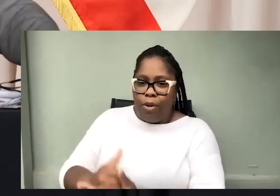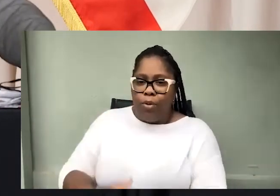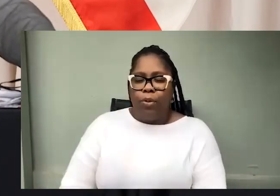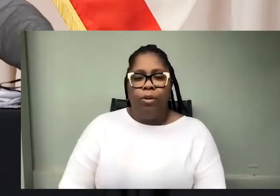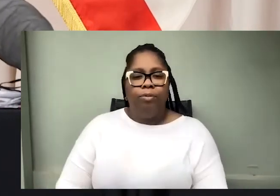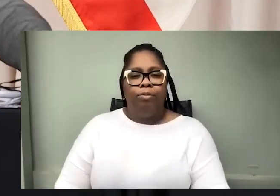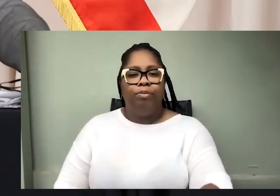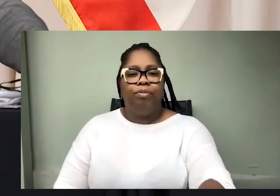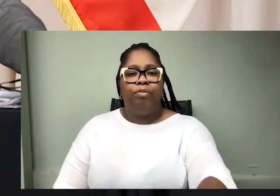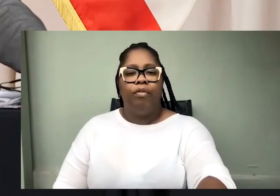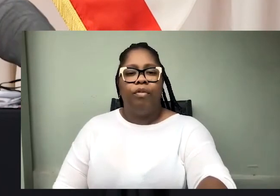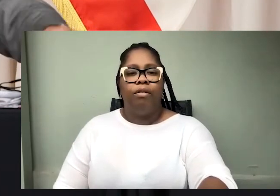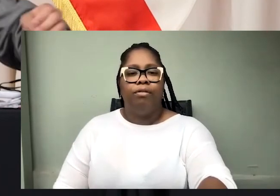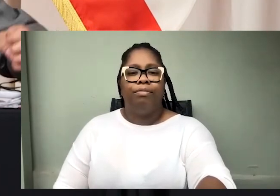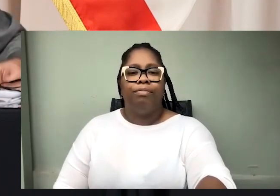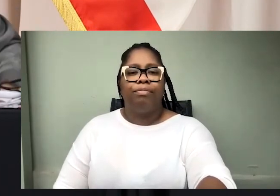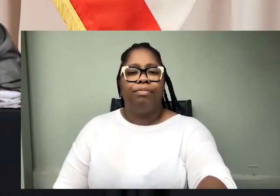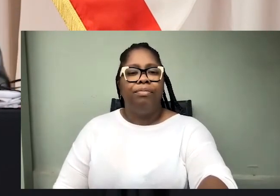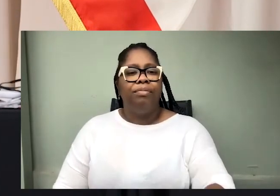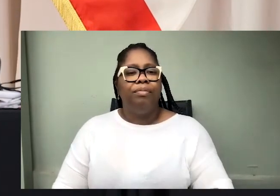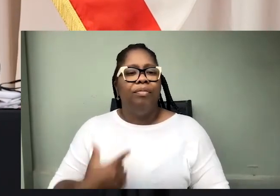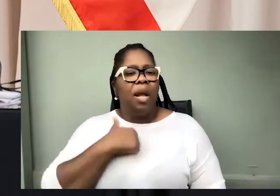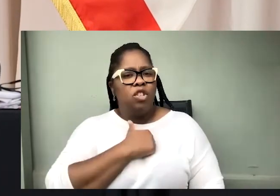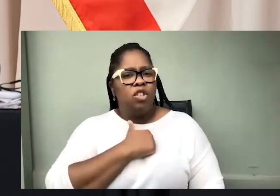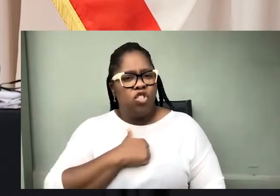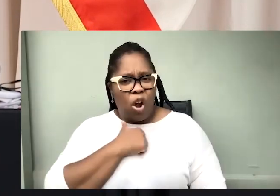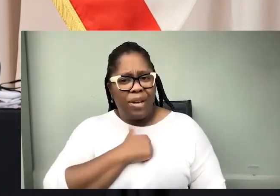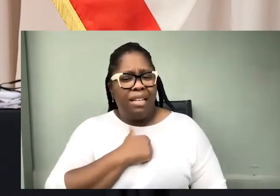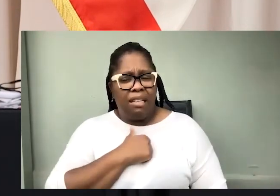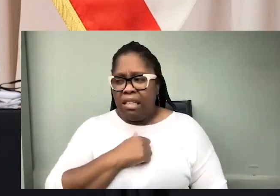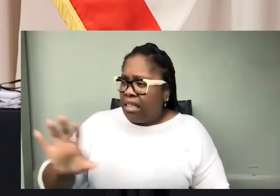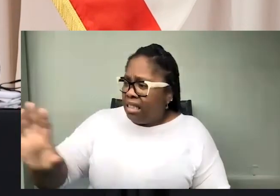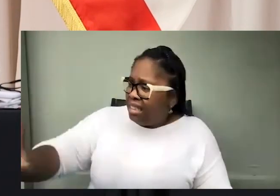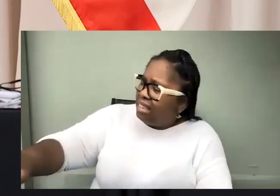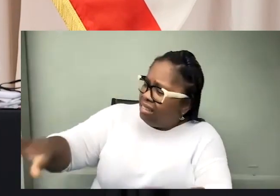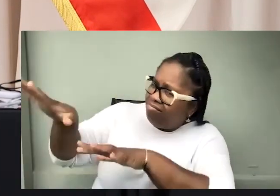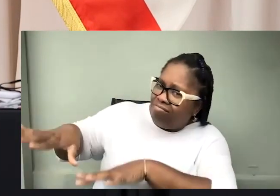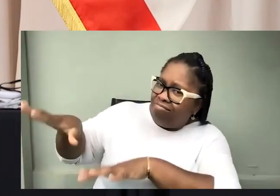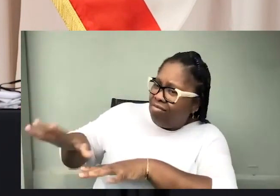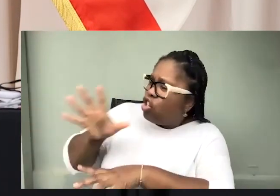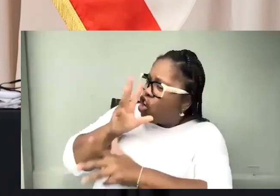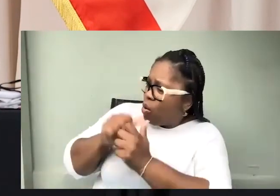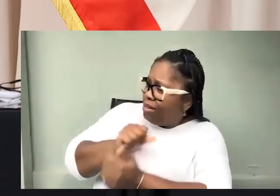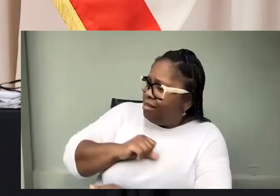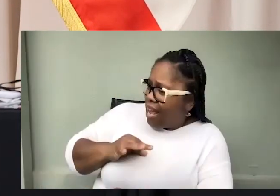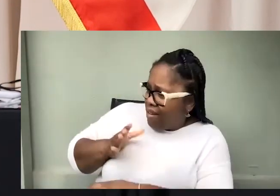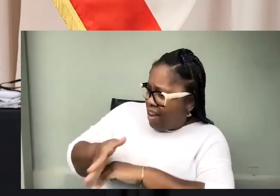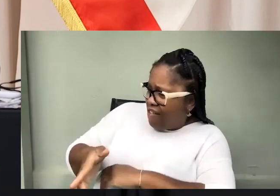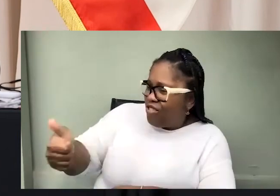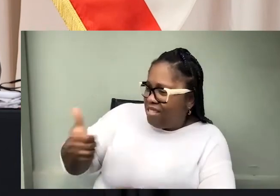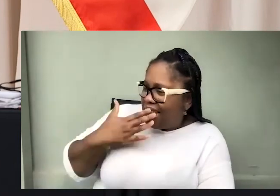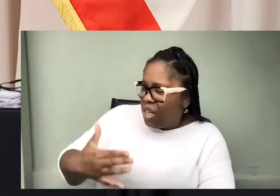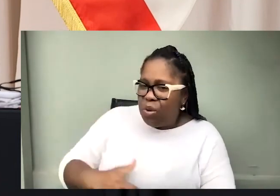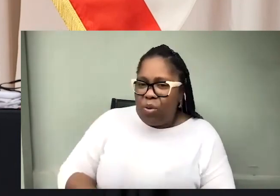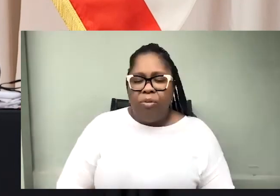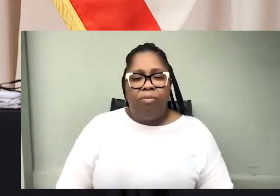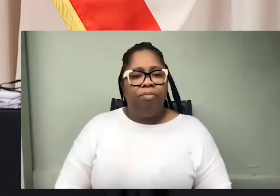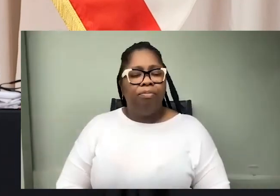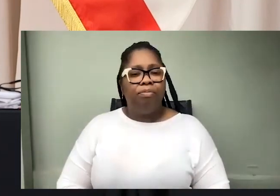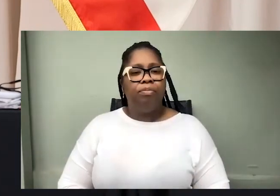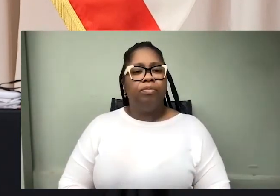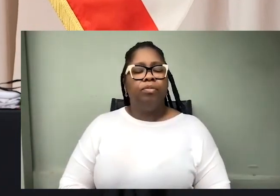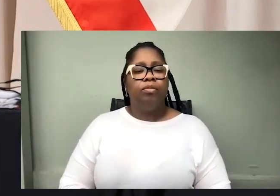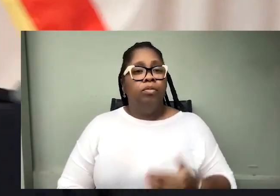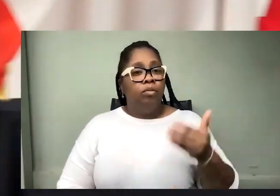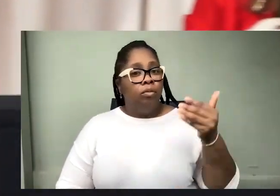you. Well, sorry, we'd like to get a couple, if you could talk with the staff after. Thank you, sir. I just wanted to